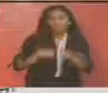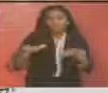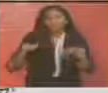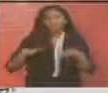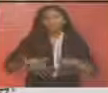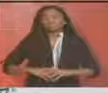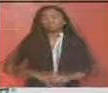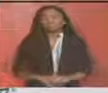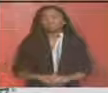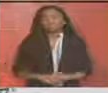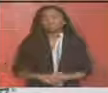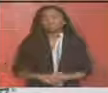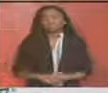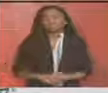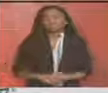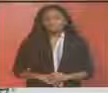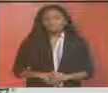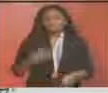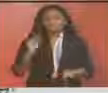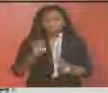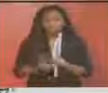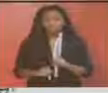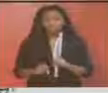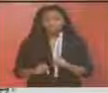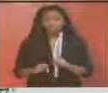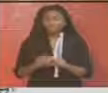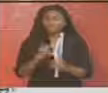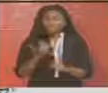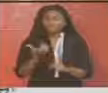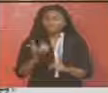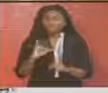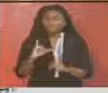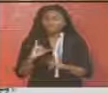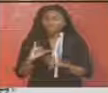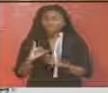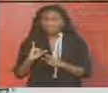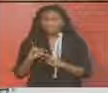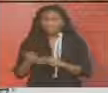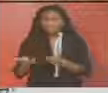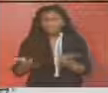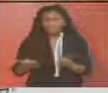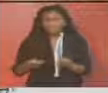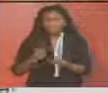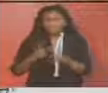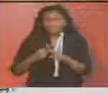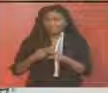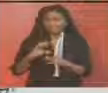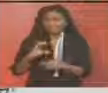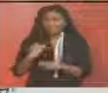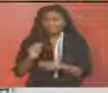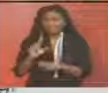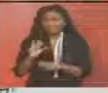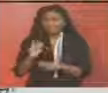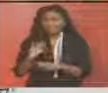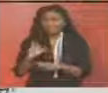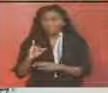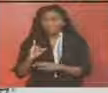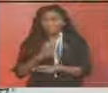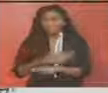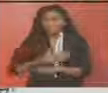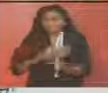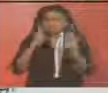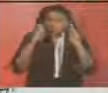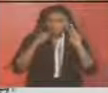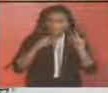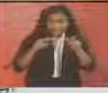very short space of time. So just to highlight the situation in Caroni, letting everyone know that we need to maintain the vigilance that we have been doing for a long period of